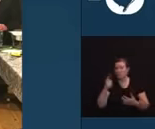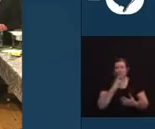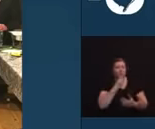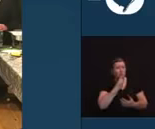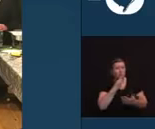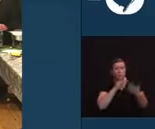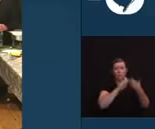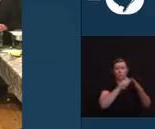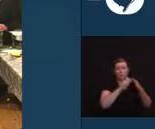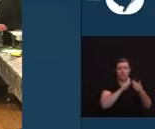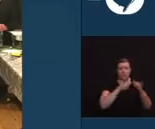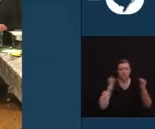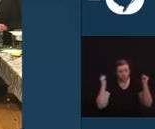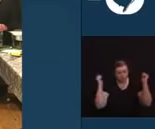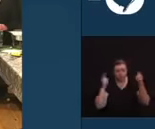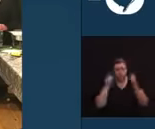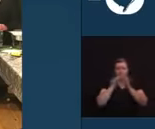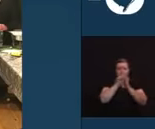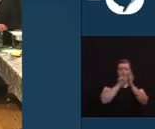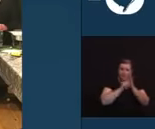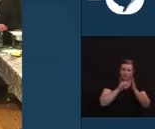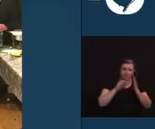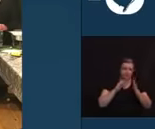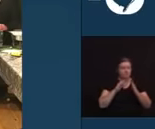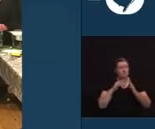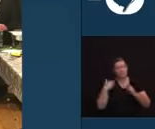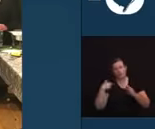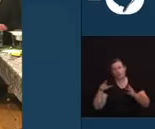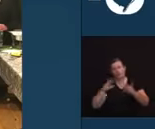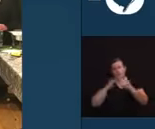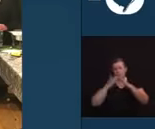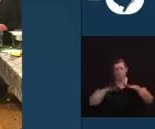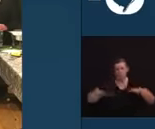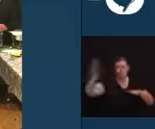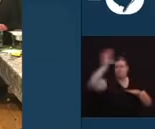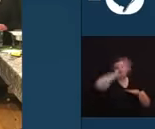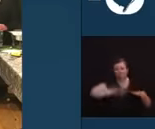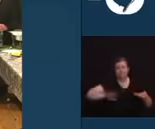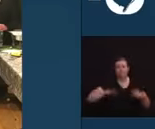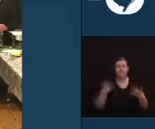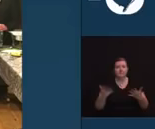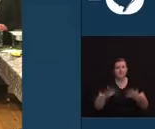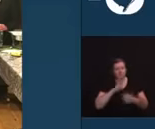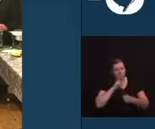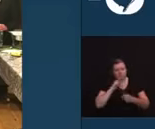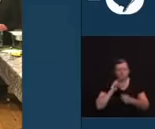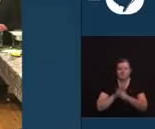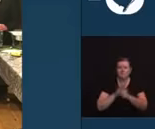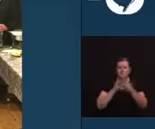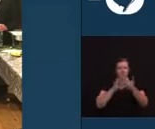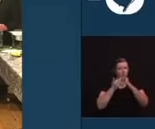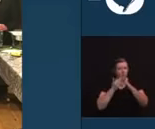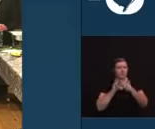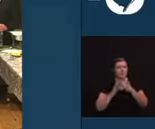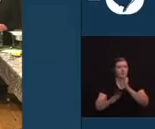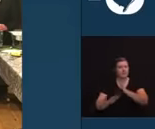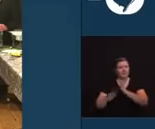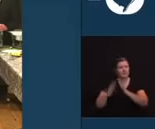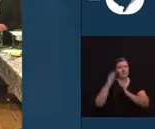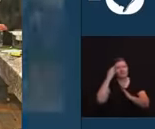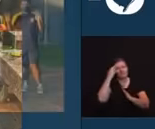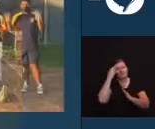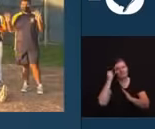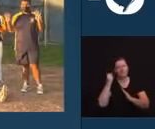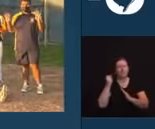faith. May Dr. Semet's commitment to his community be his legacy, and may his memory be a blessing. And finally